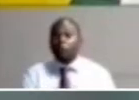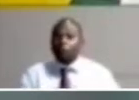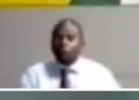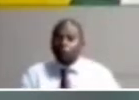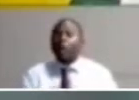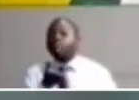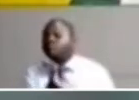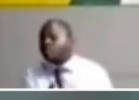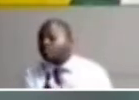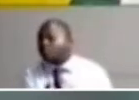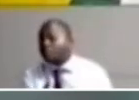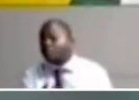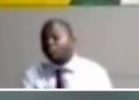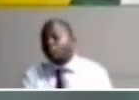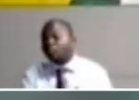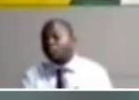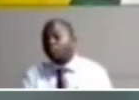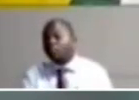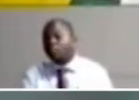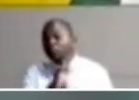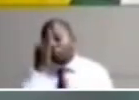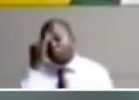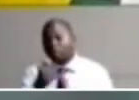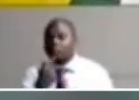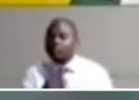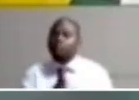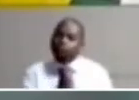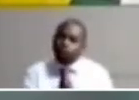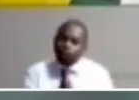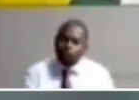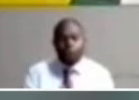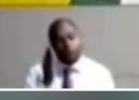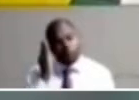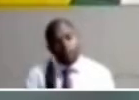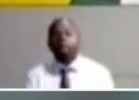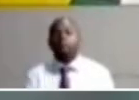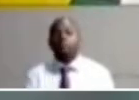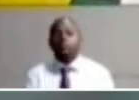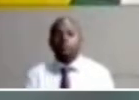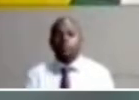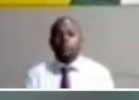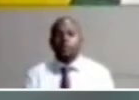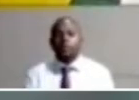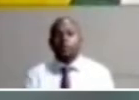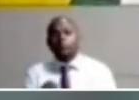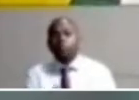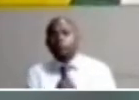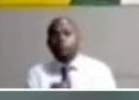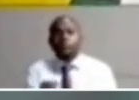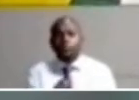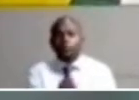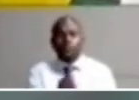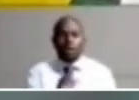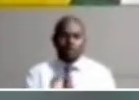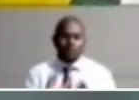now, that's why we are saying, no, please. Instead of moving like that,